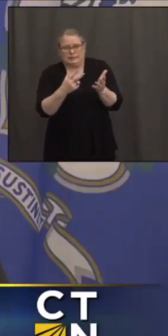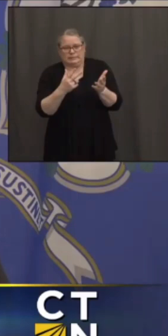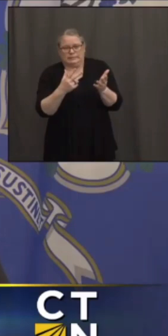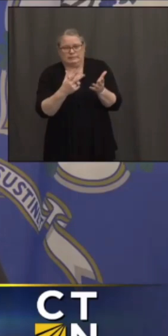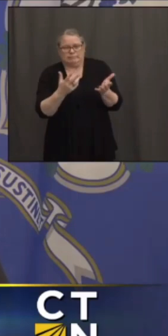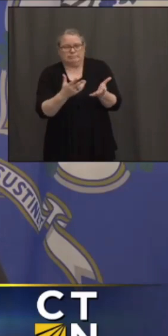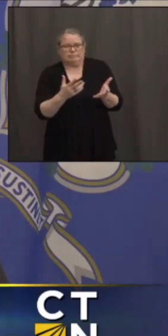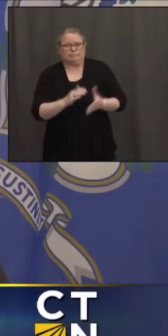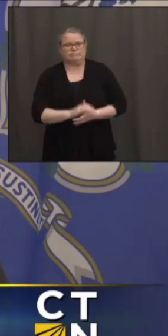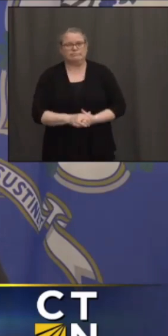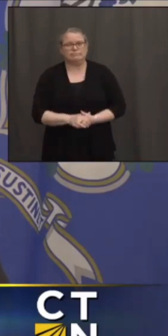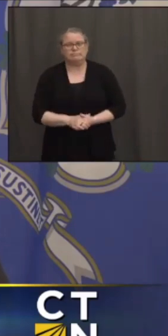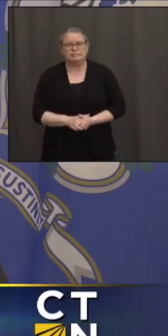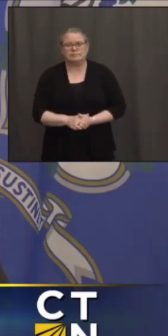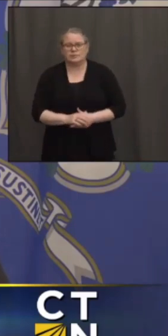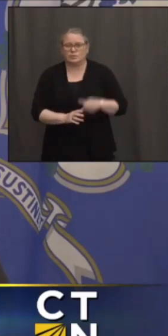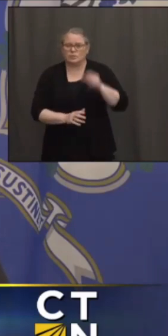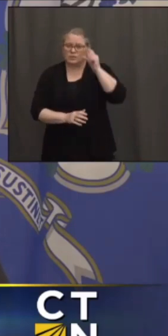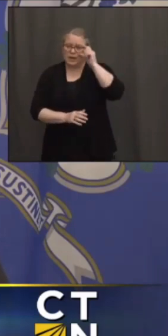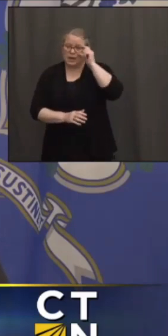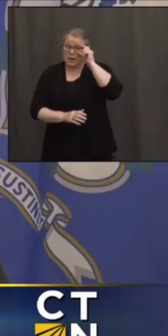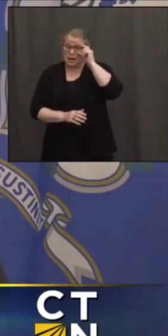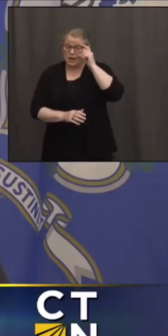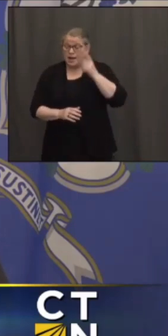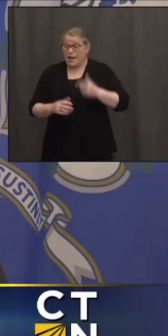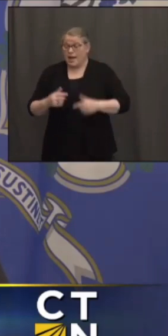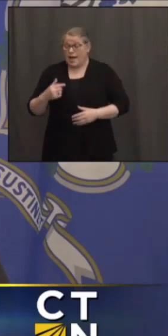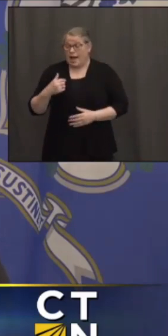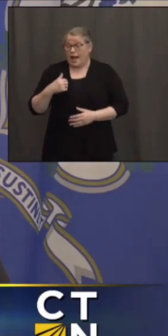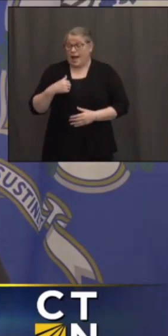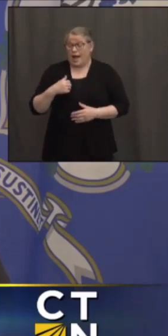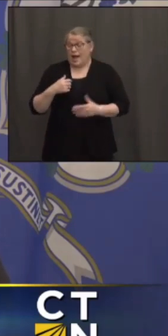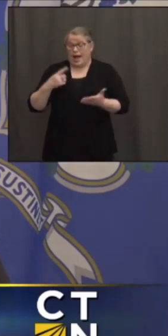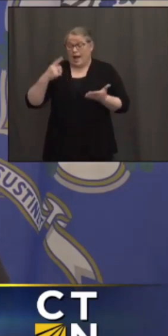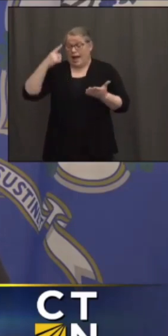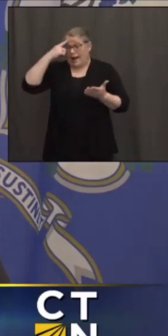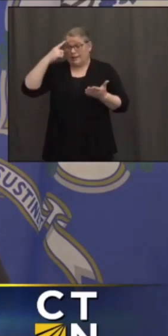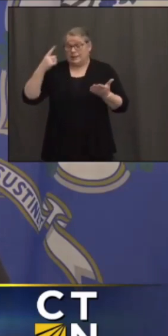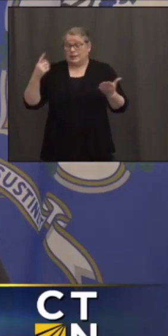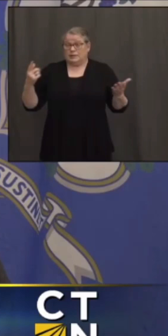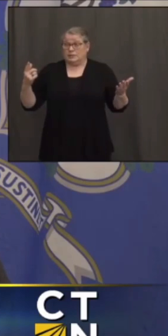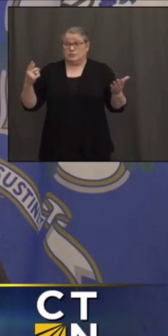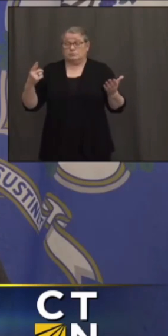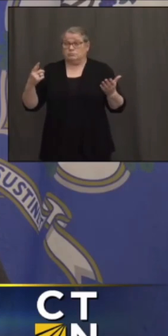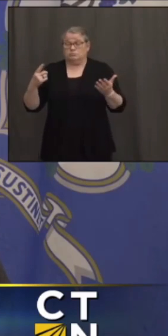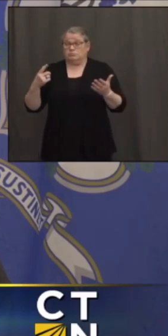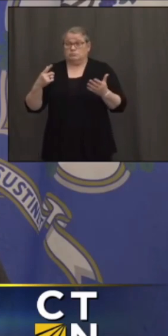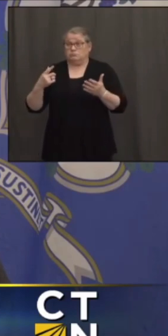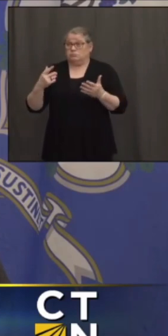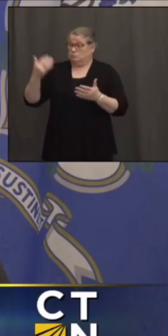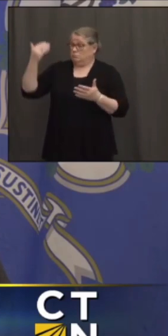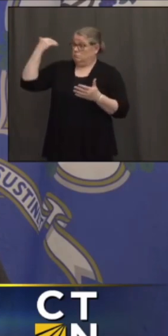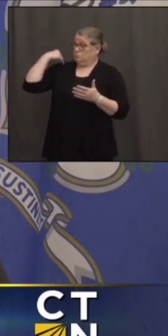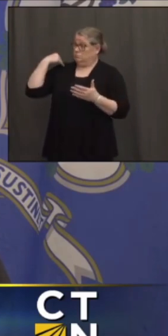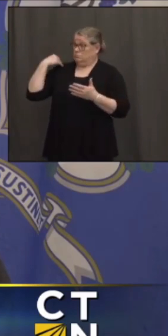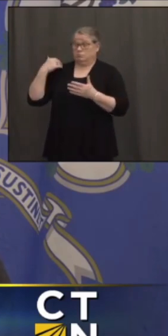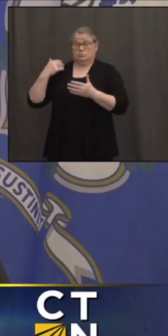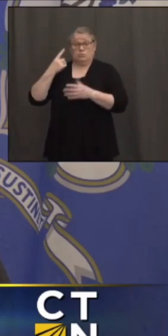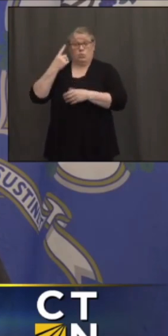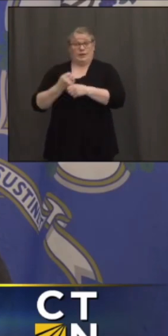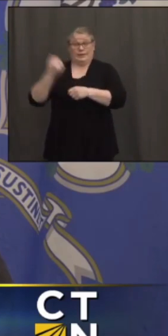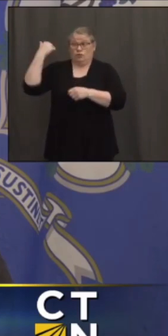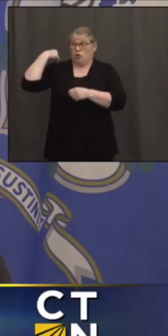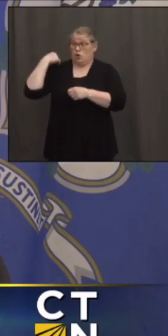I think that we had no idea of the scope of the tragedy that we were confronting a year